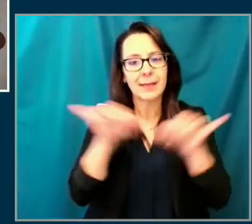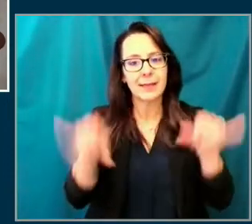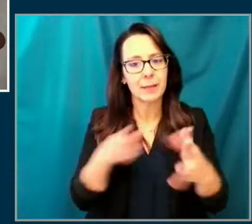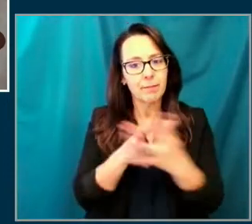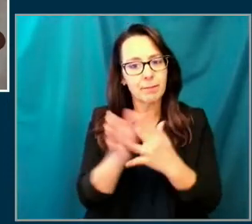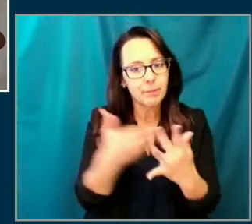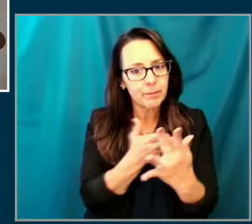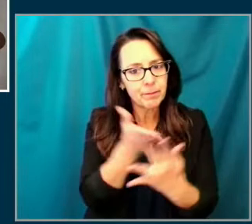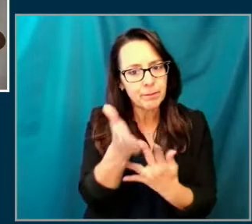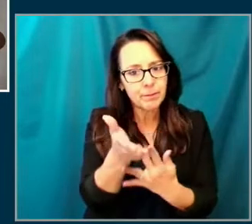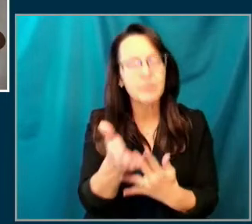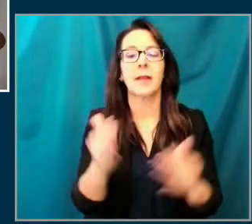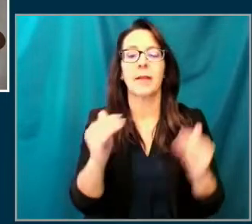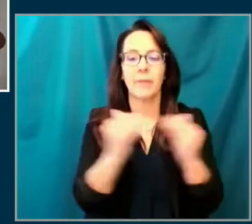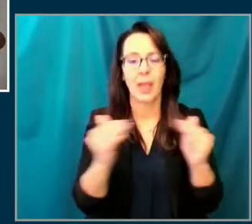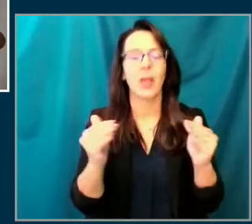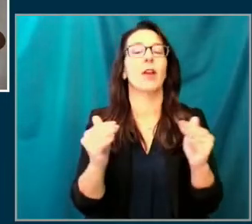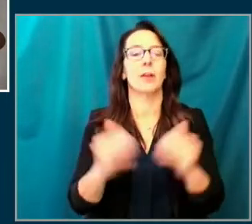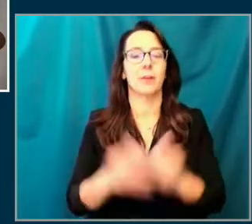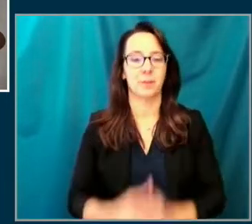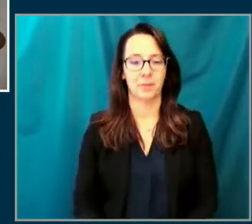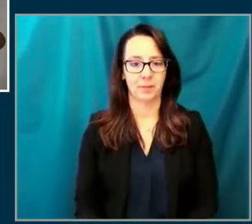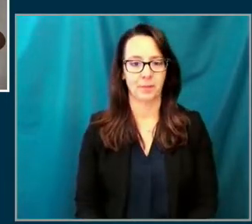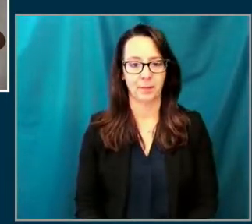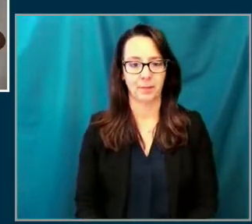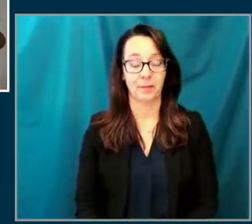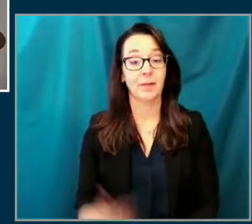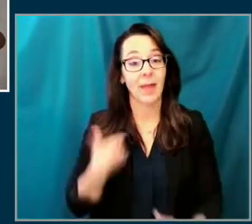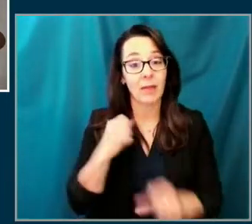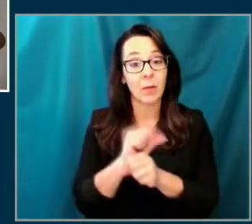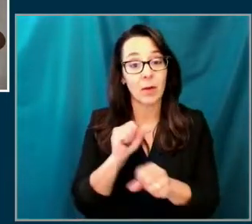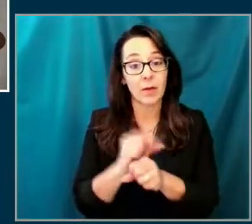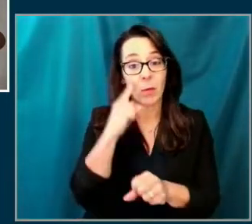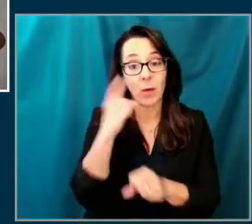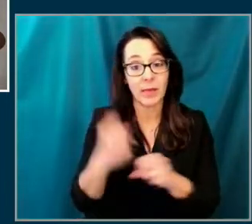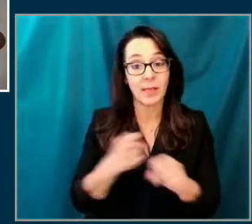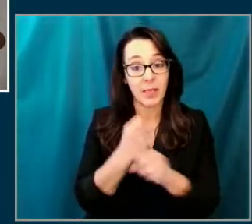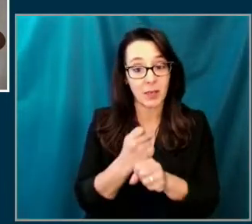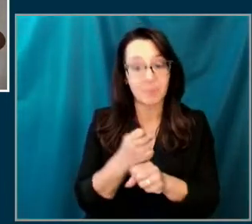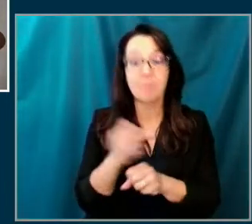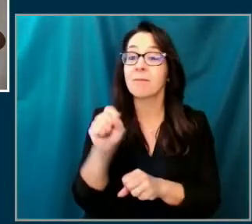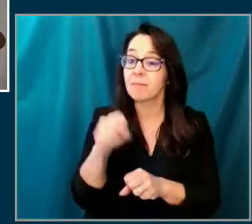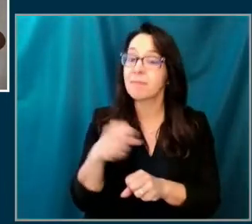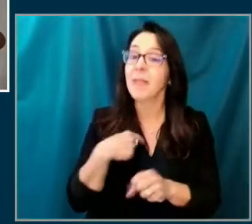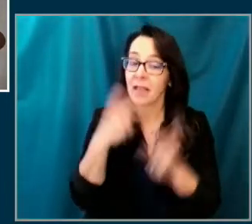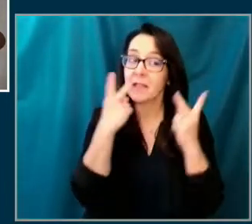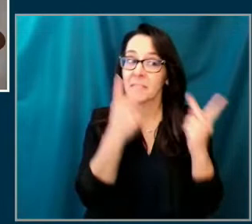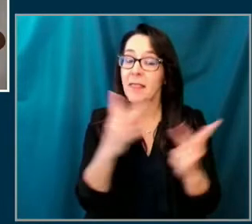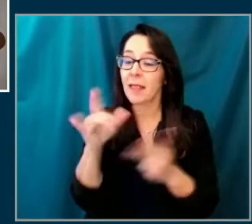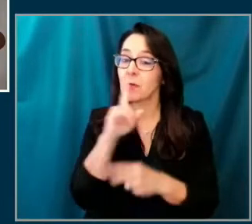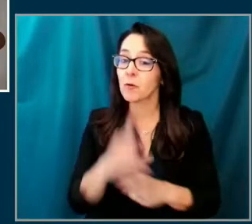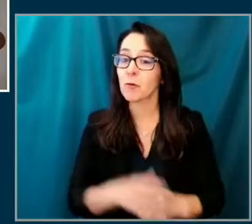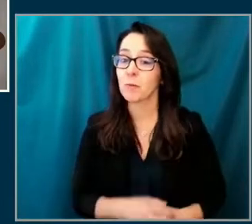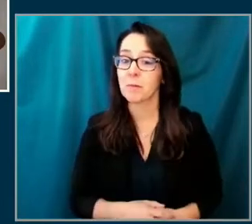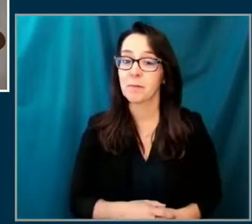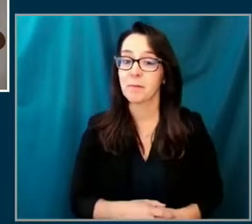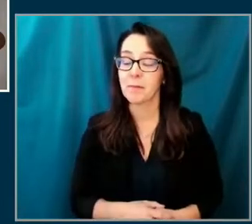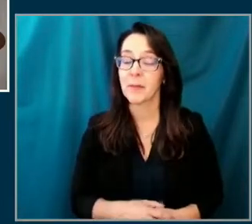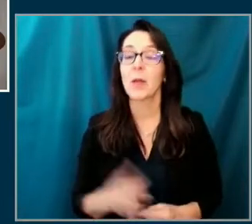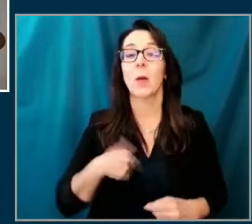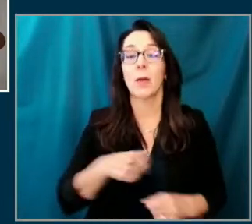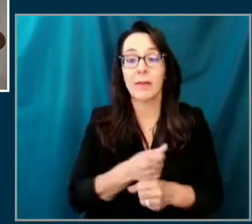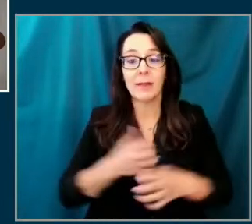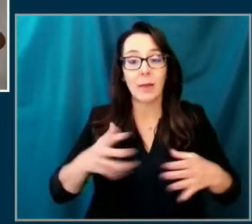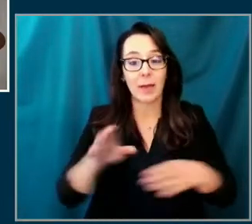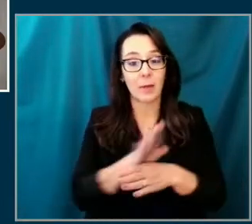just. And I can report to you after a year of working that that is true. We've also expanded business opportunities in California that's also